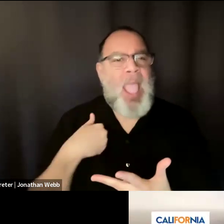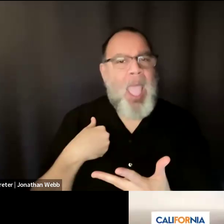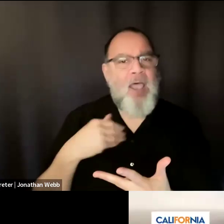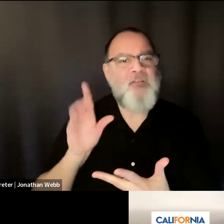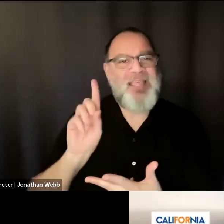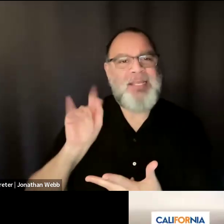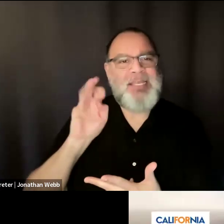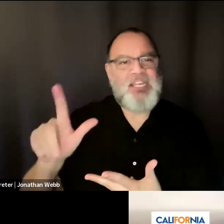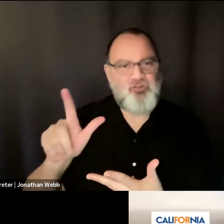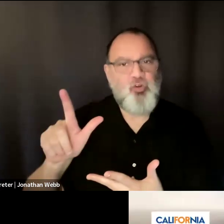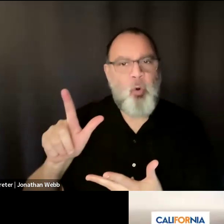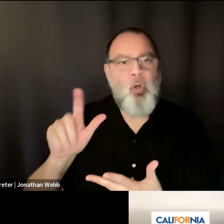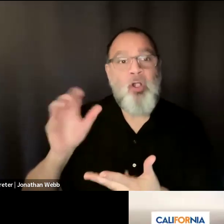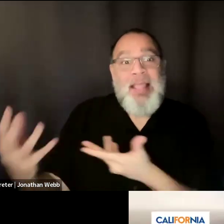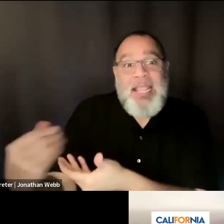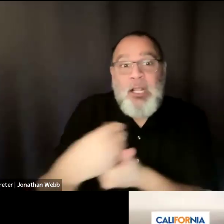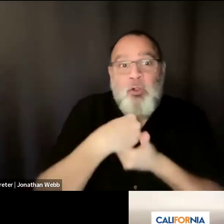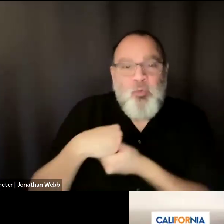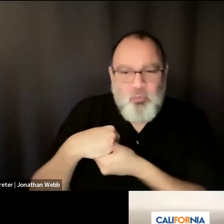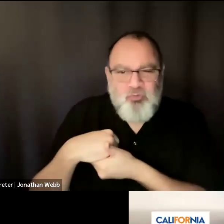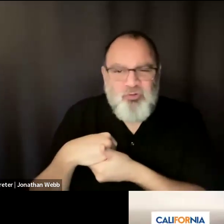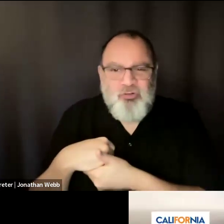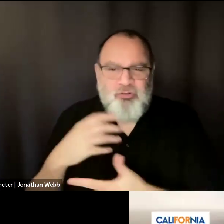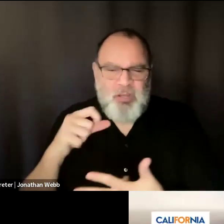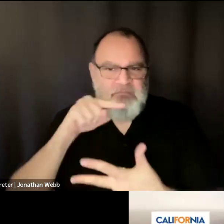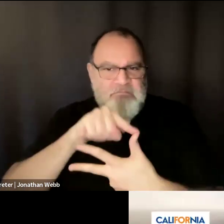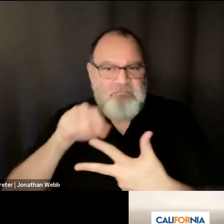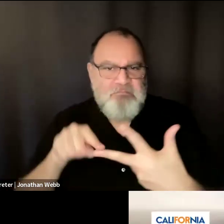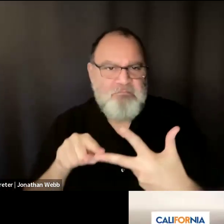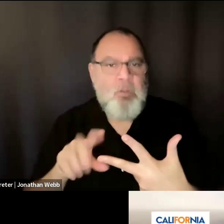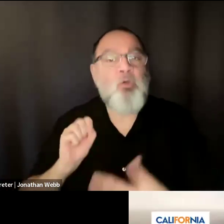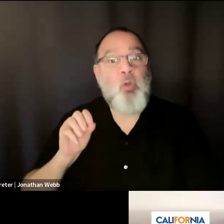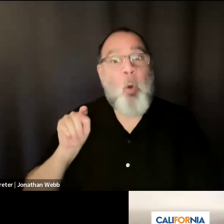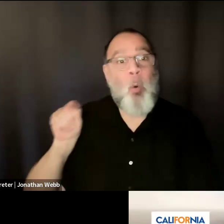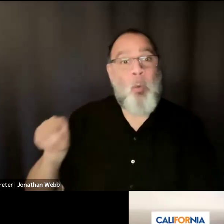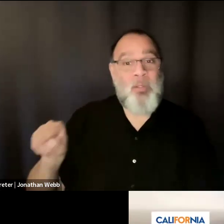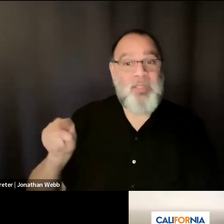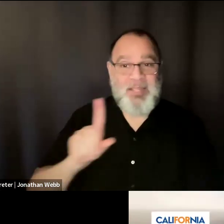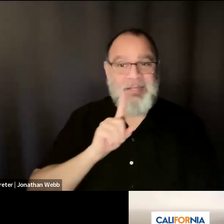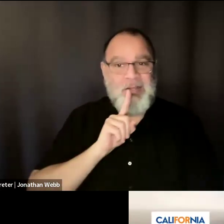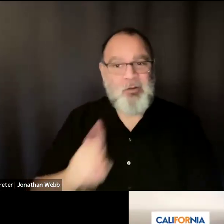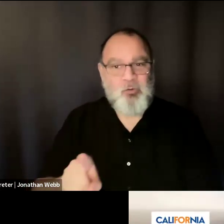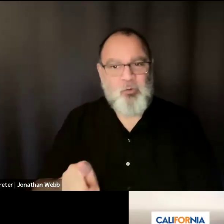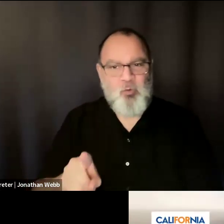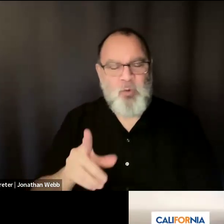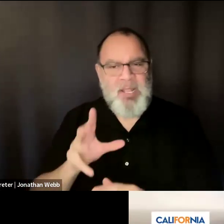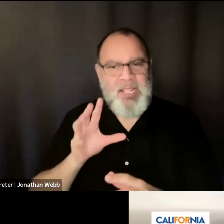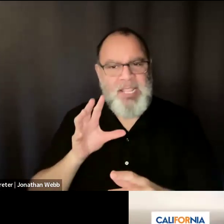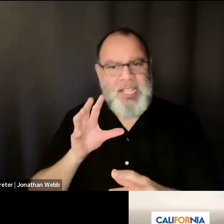this you know, umbrella of interrelated and